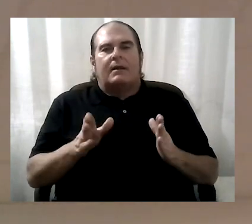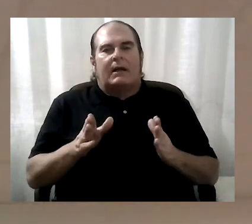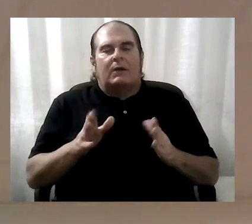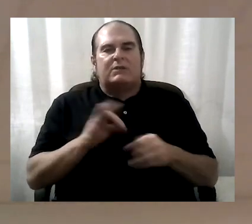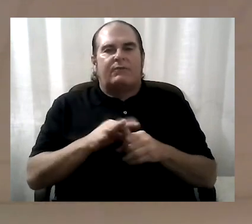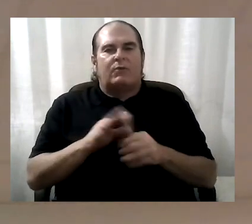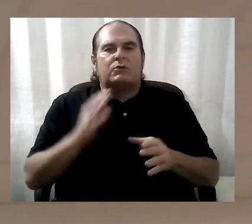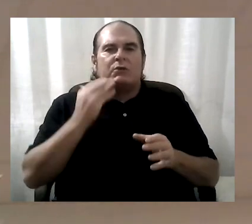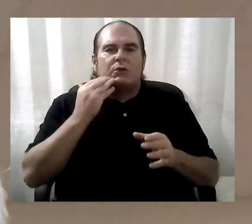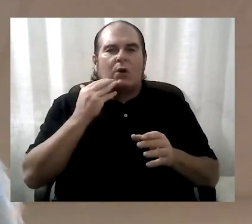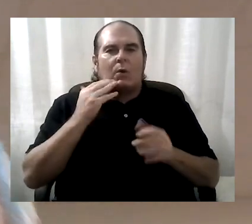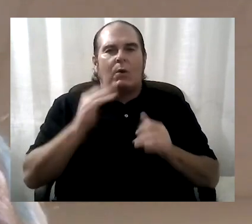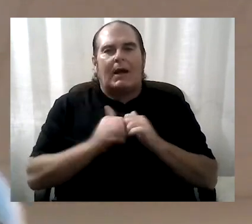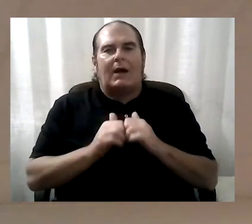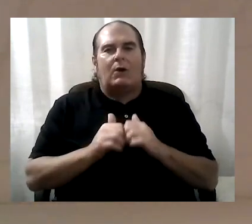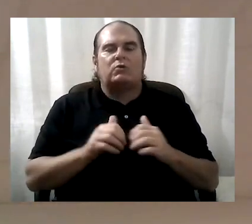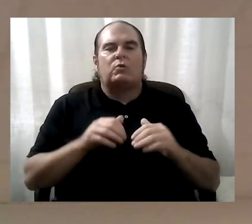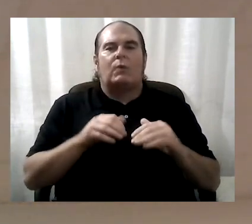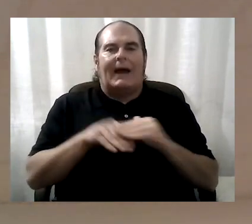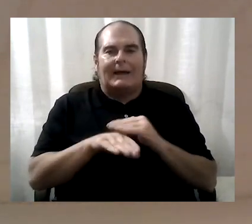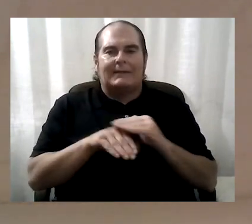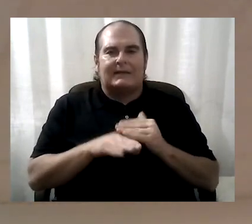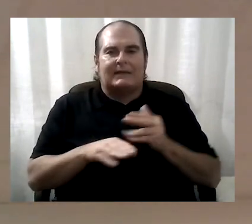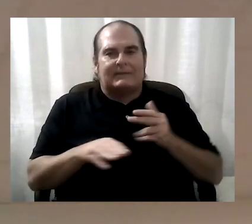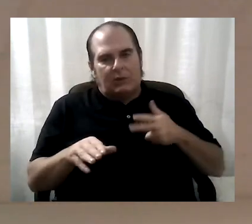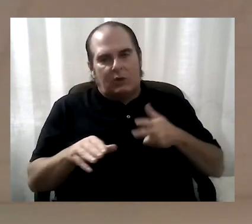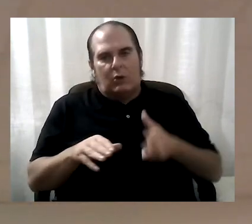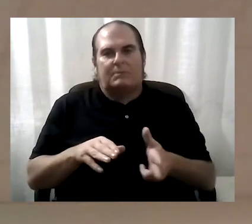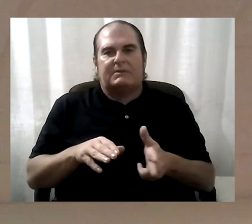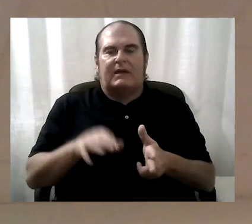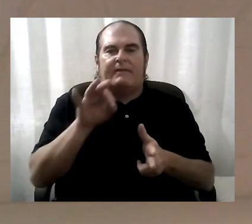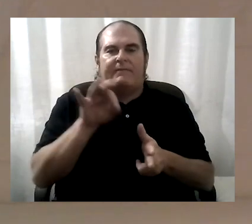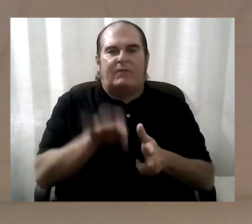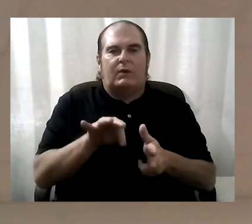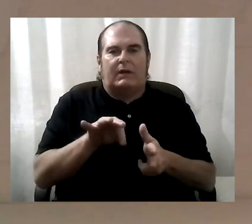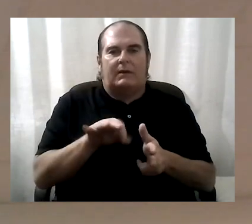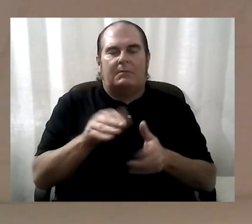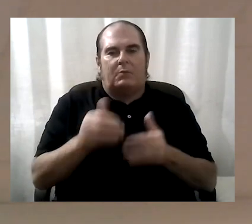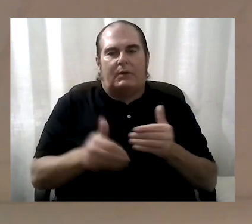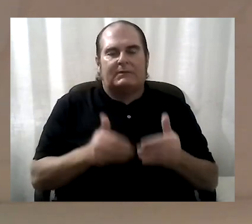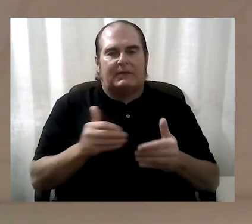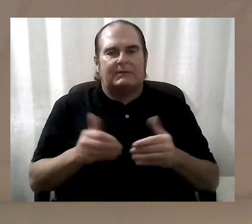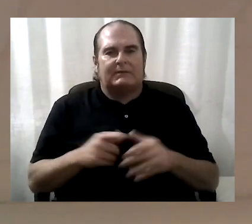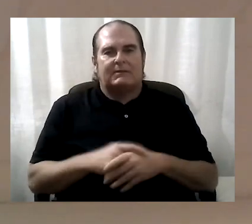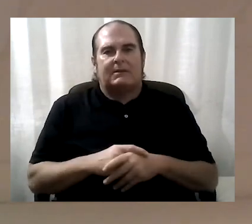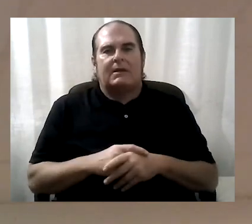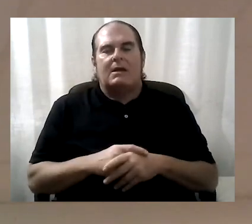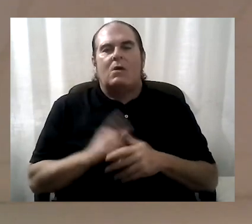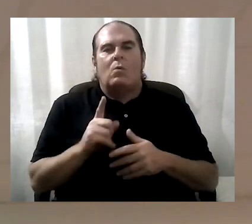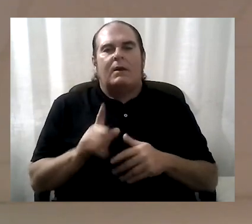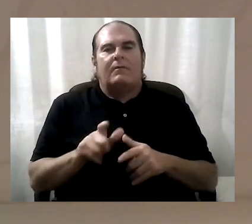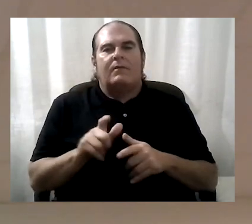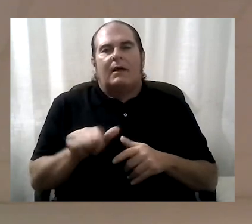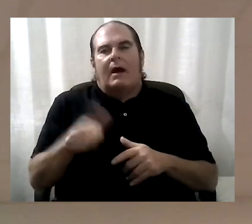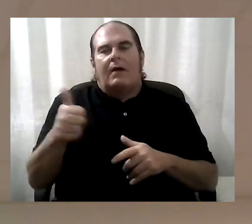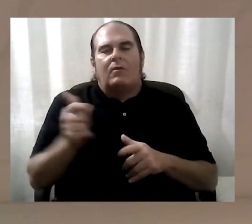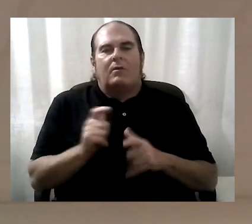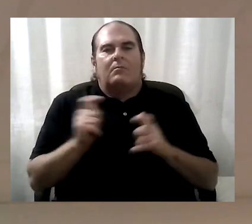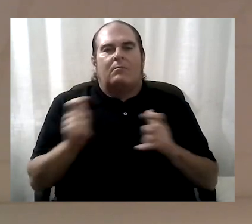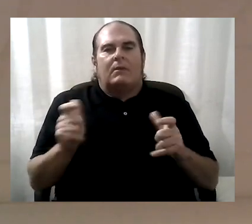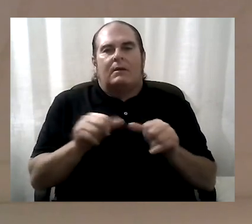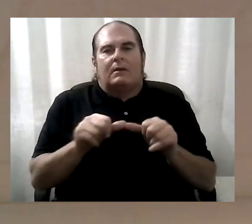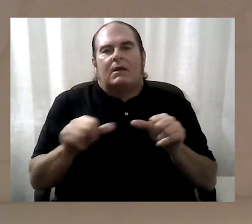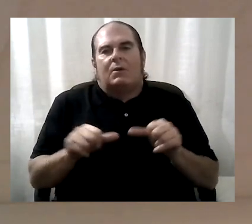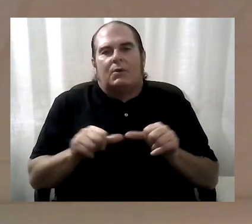curbside voting process. One of the other big areas that are being talked about down